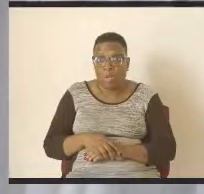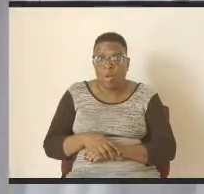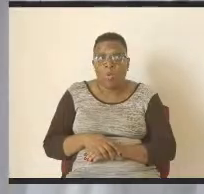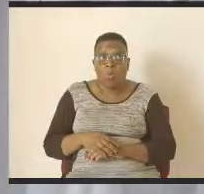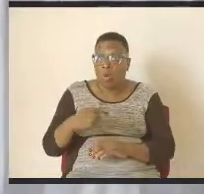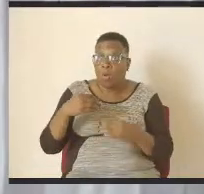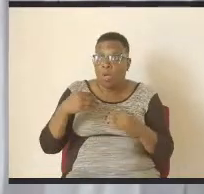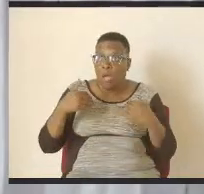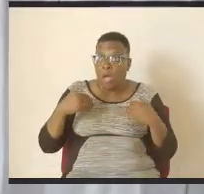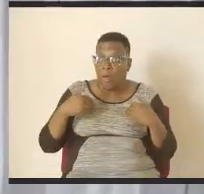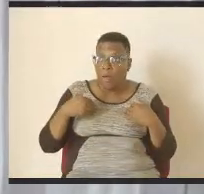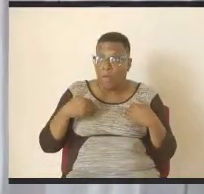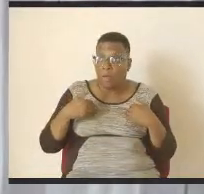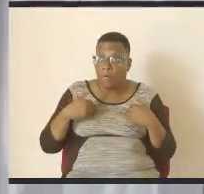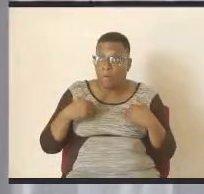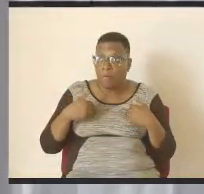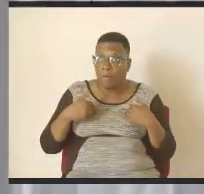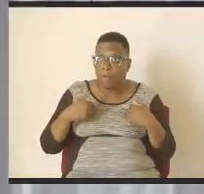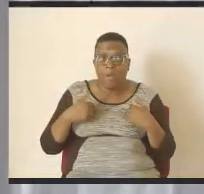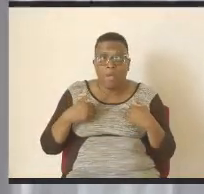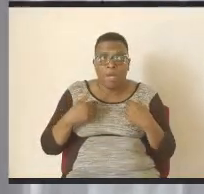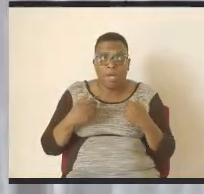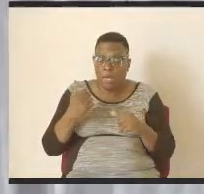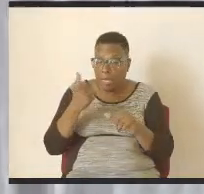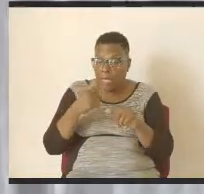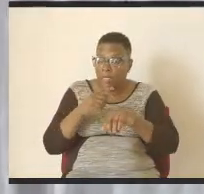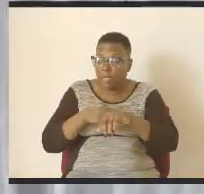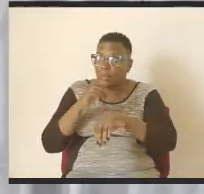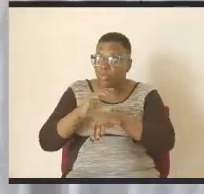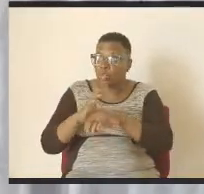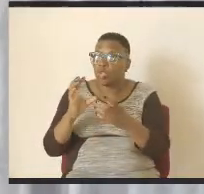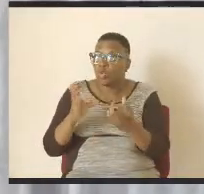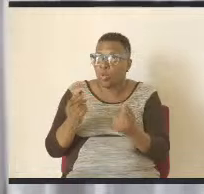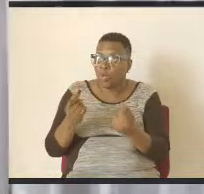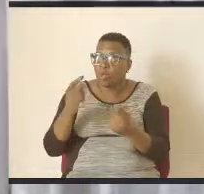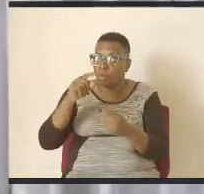opportunity to ask God's cleansing and forgiveness.